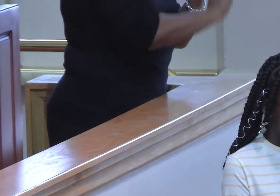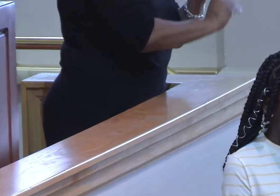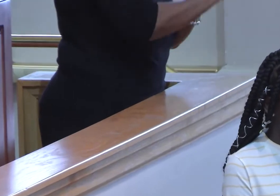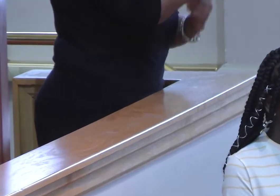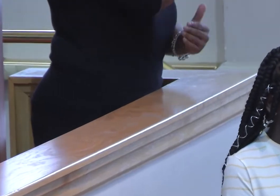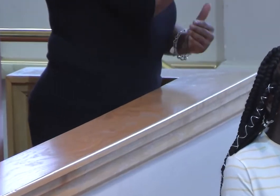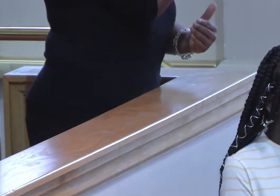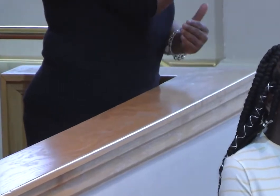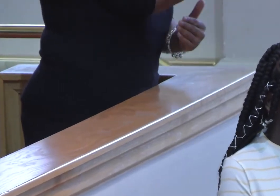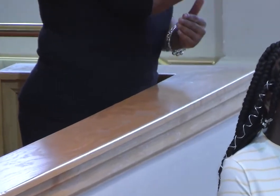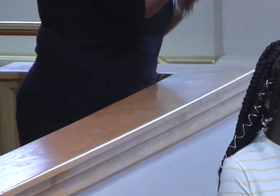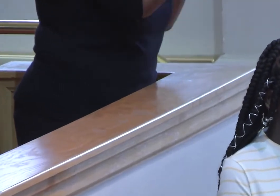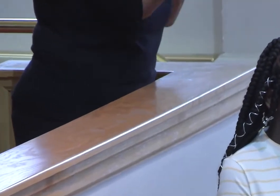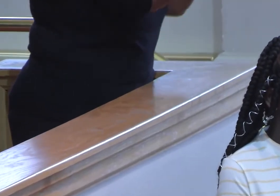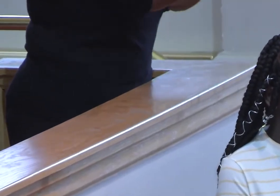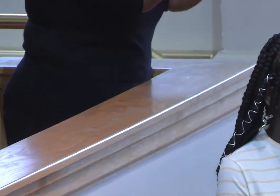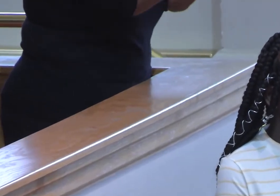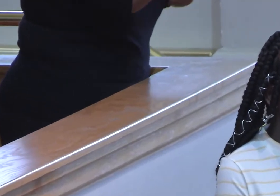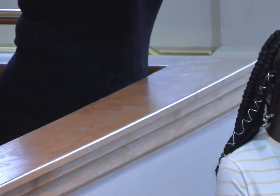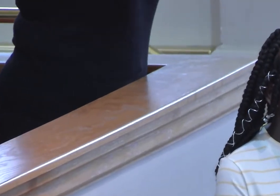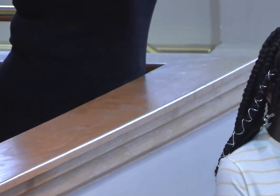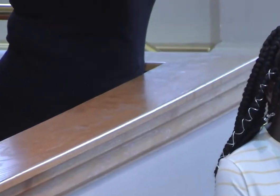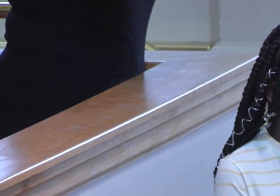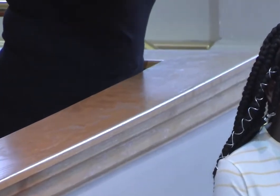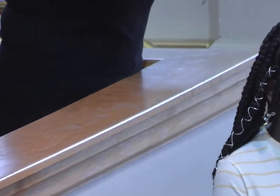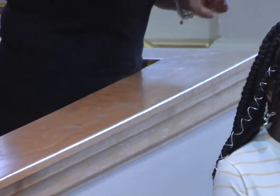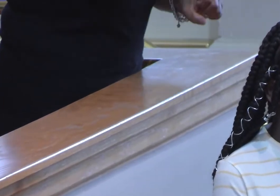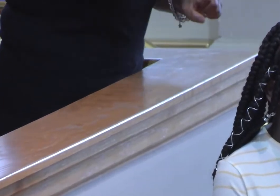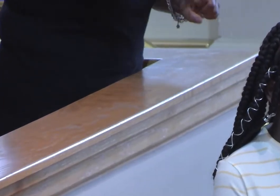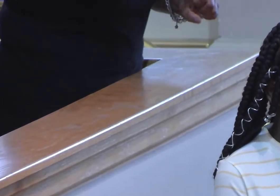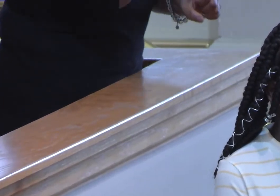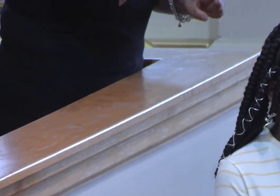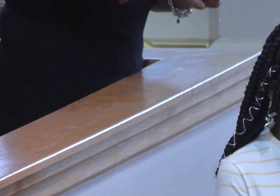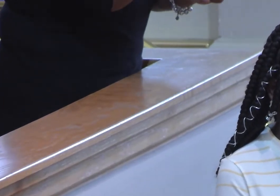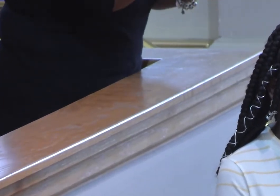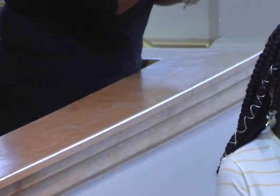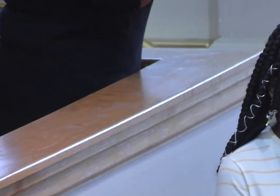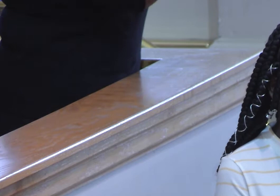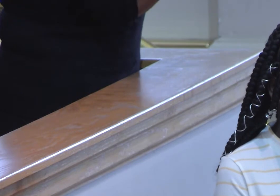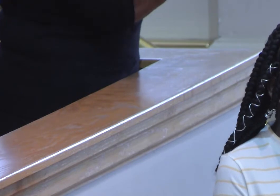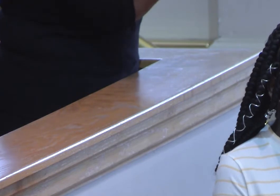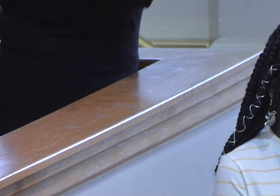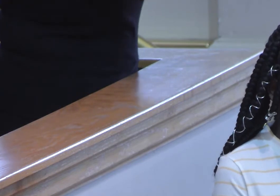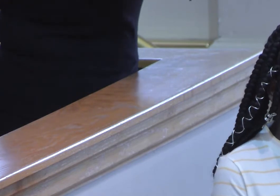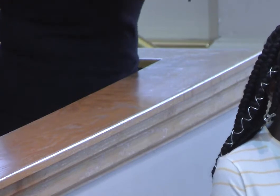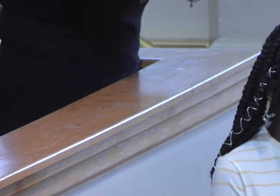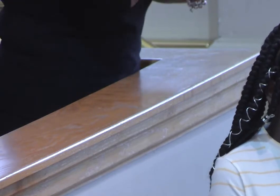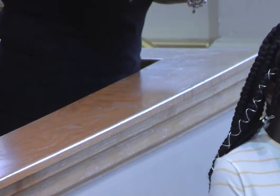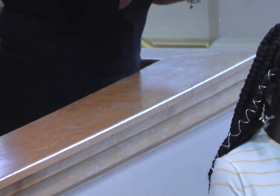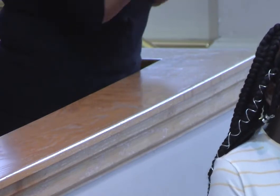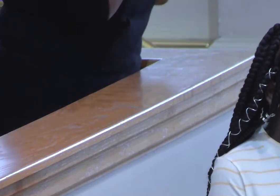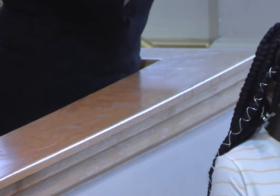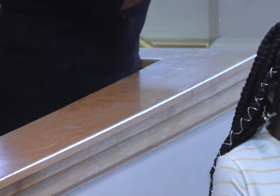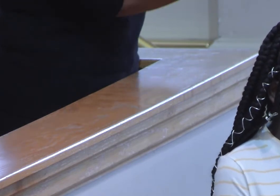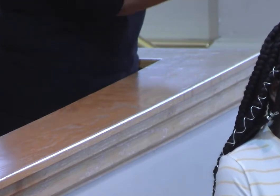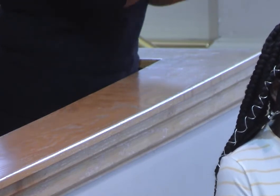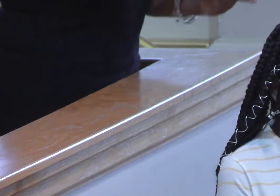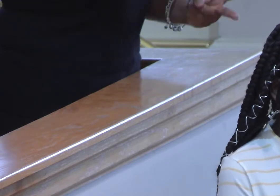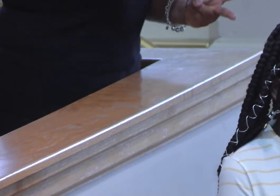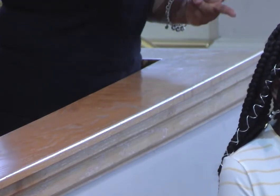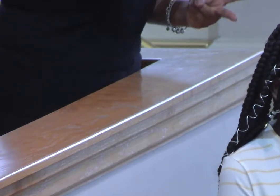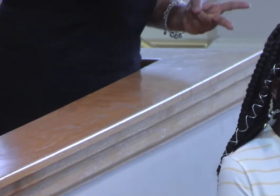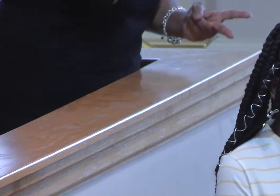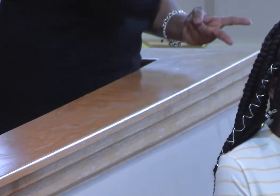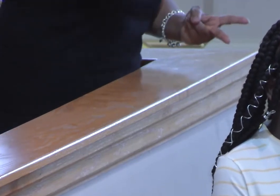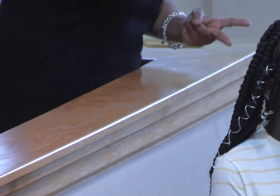2016 letter to President Obama was one of the driving forces that convinced President Obama to visit Flint, her hometown